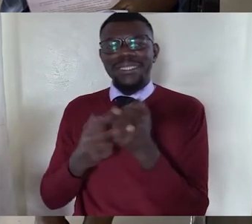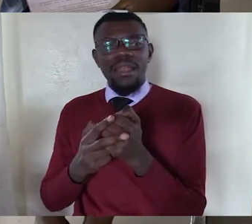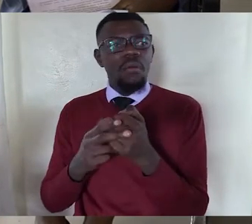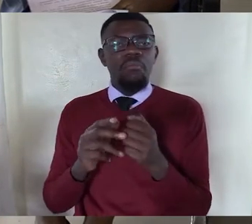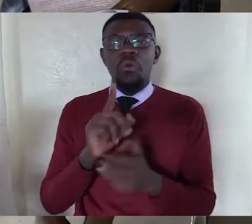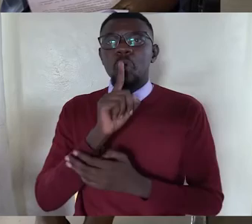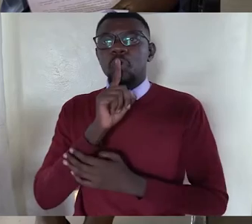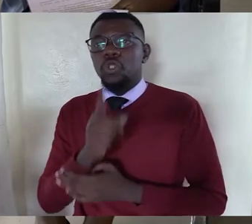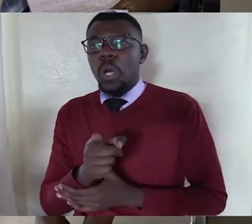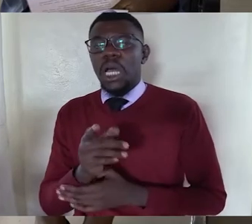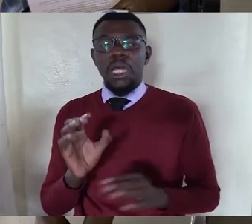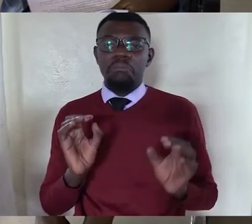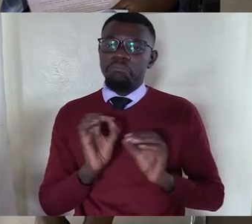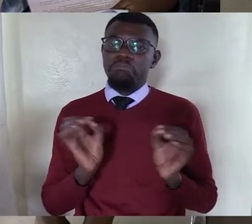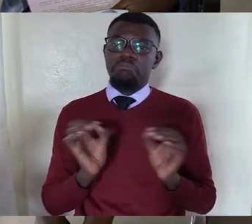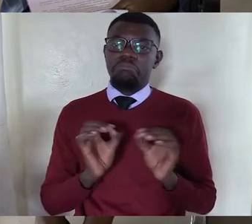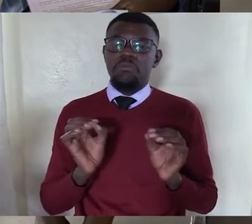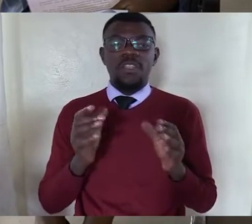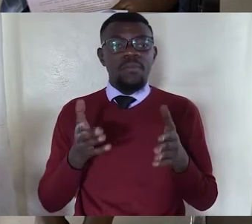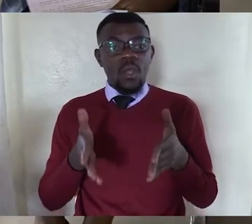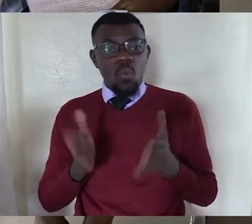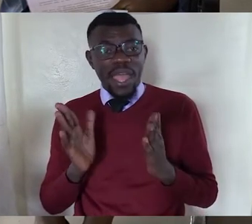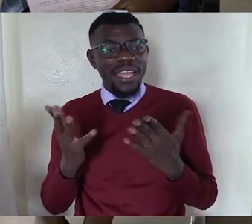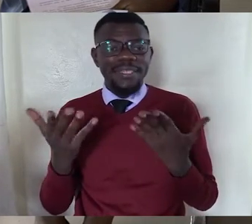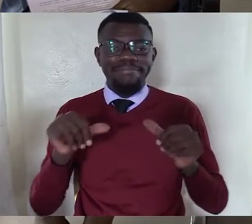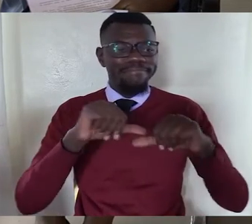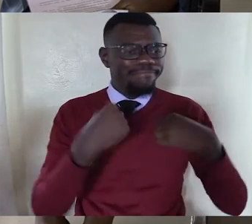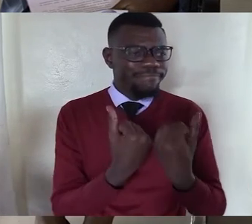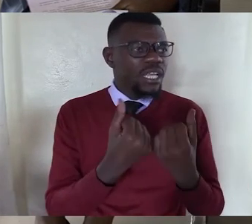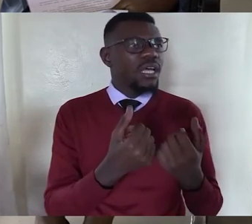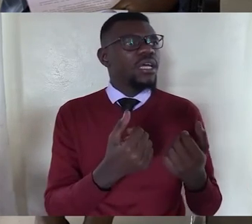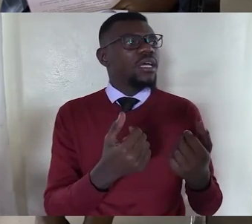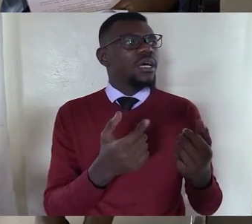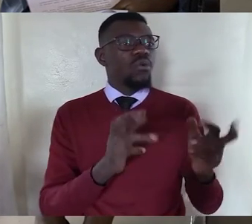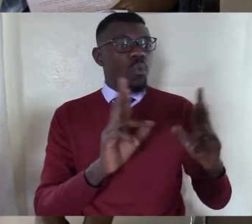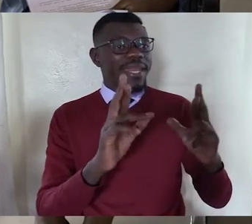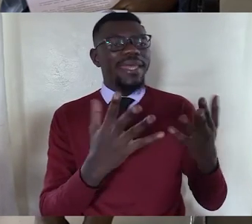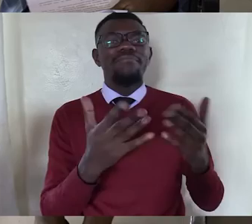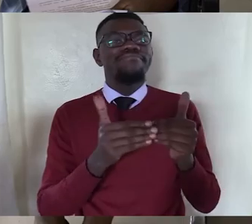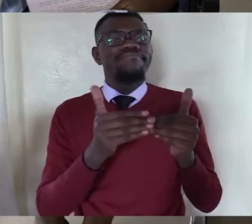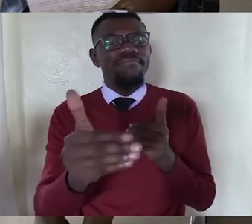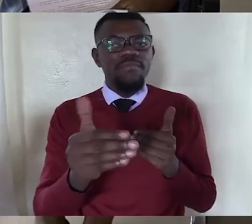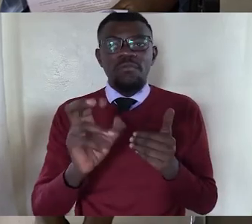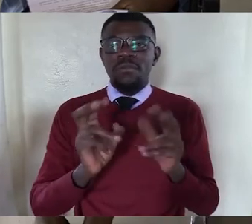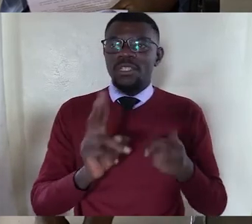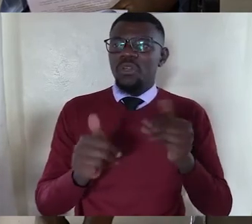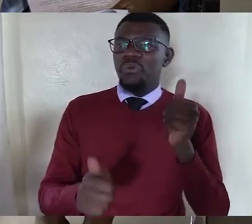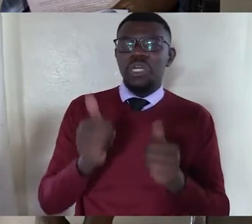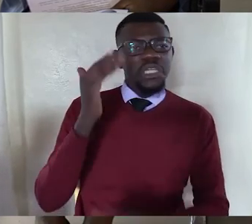even sure what formula or what agency is coming up come 2022.